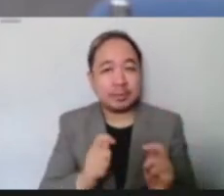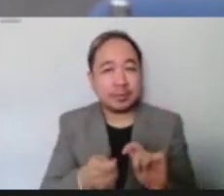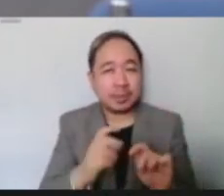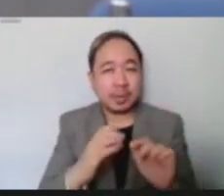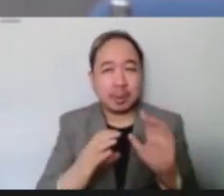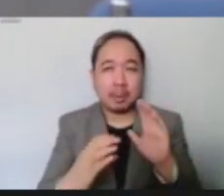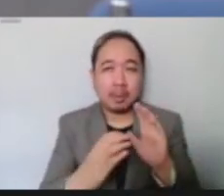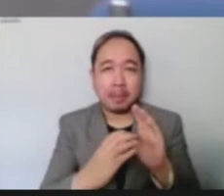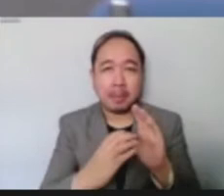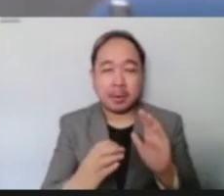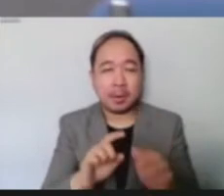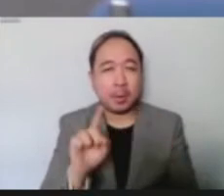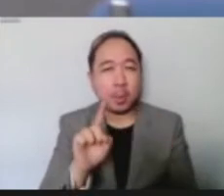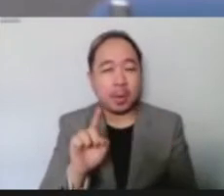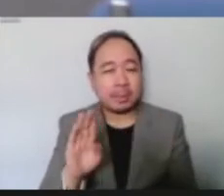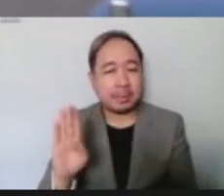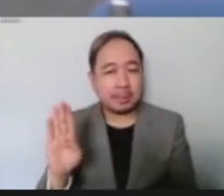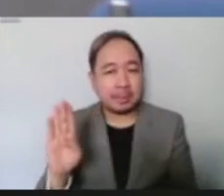1p